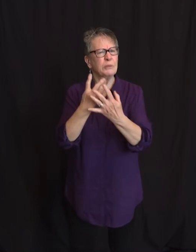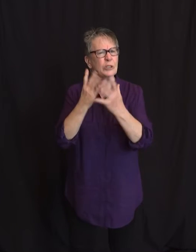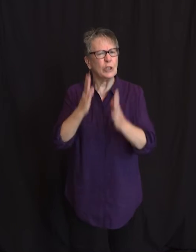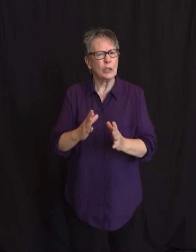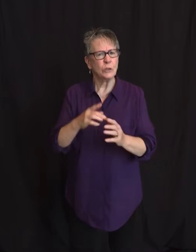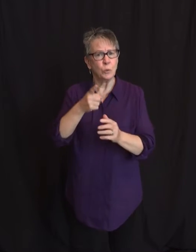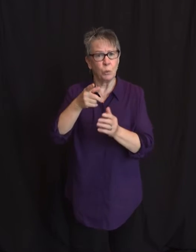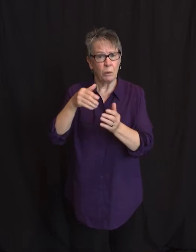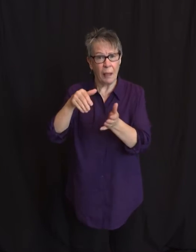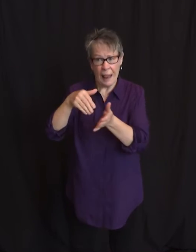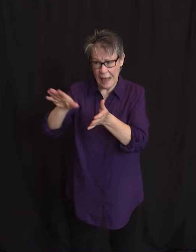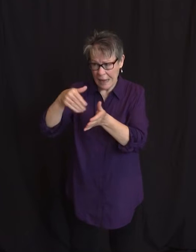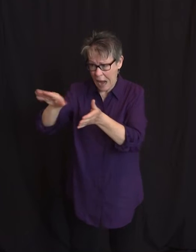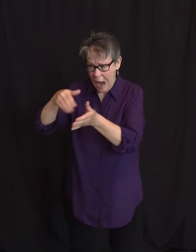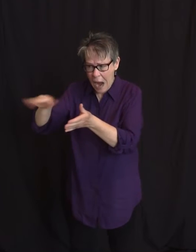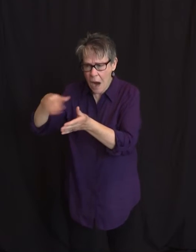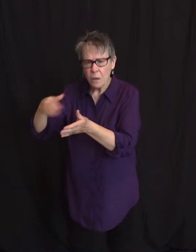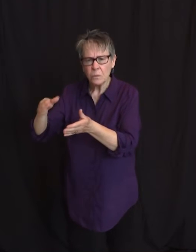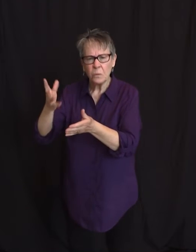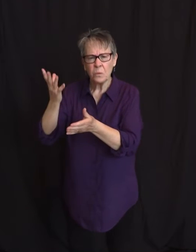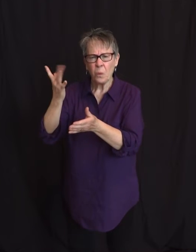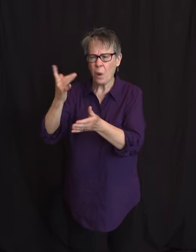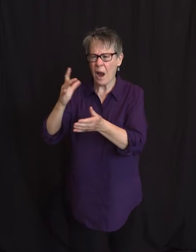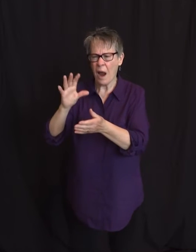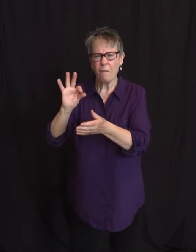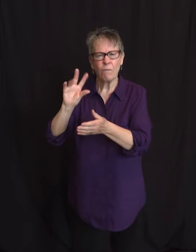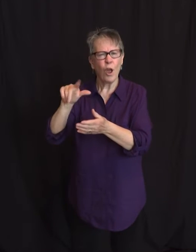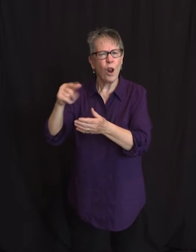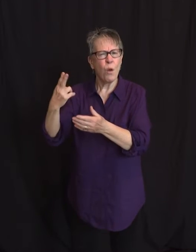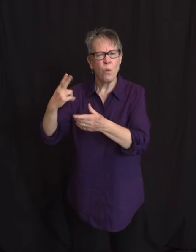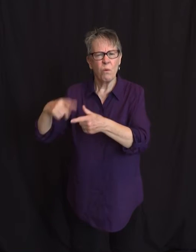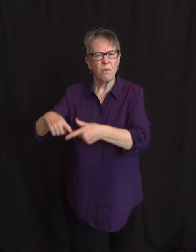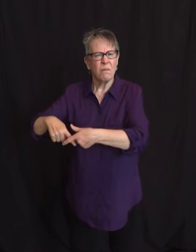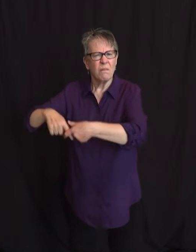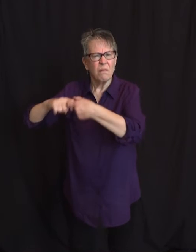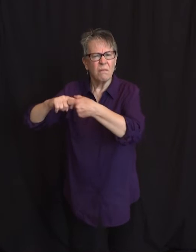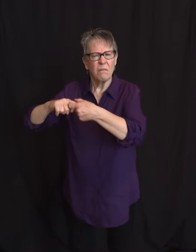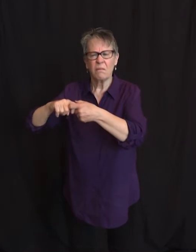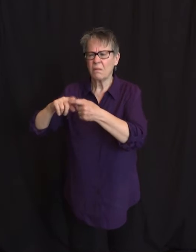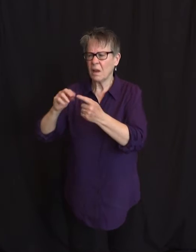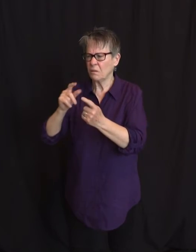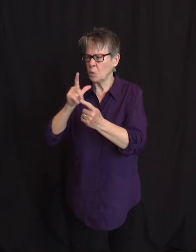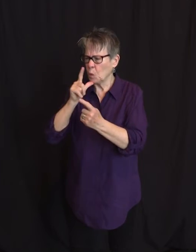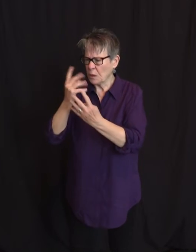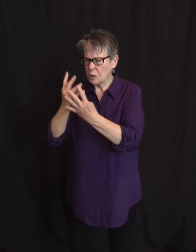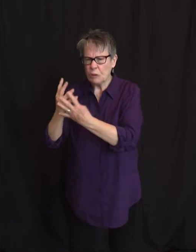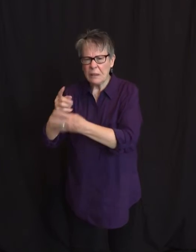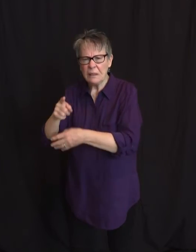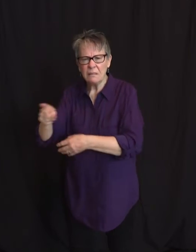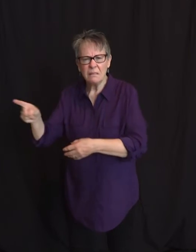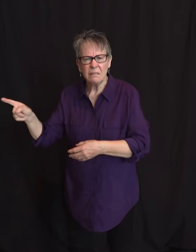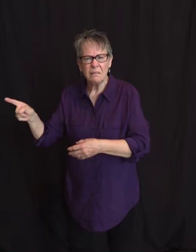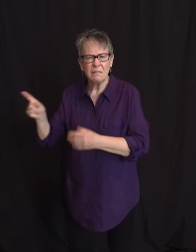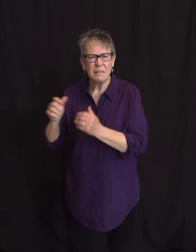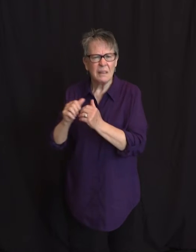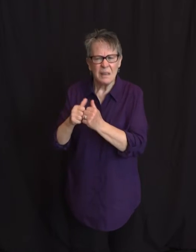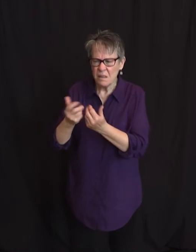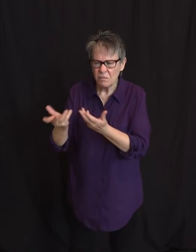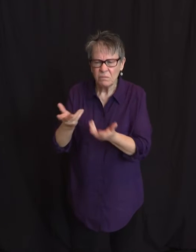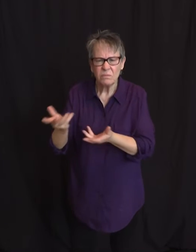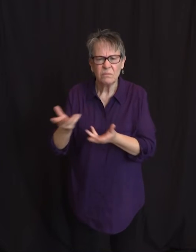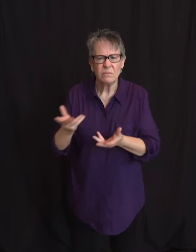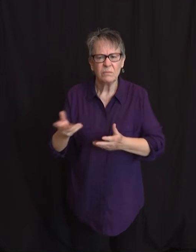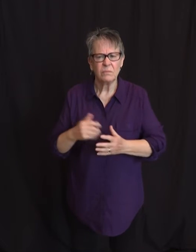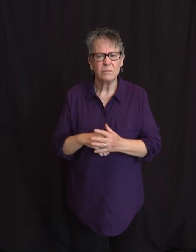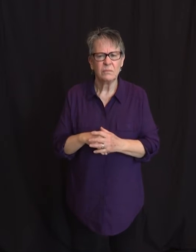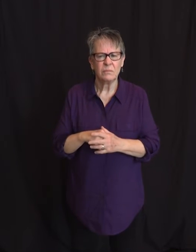That's done by county, but do we know if that's more in healthcare or in the general public? Total number of positive cases? Correct. So